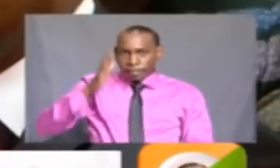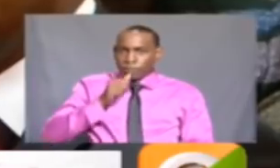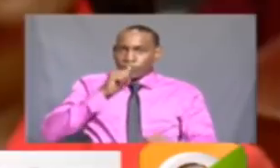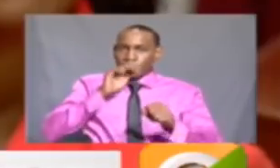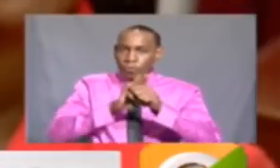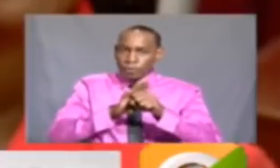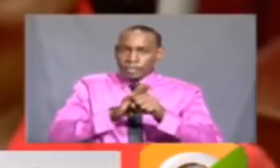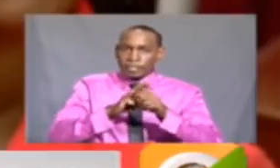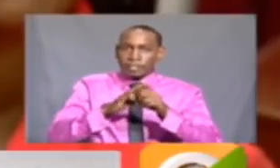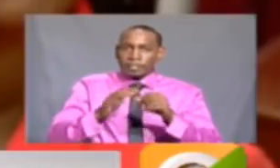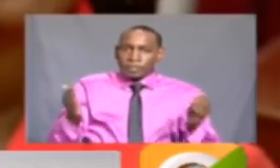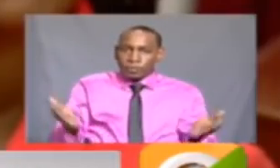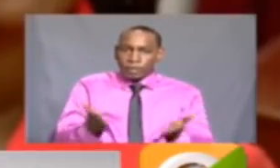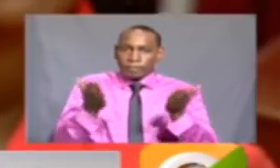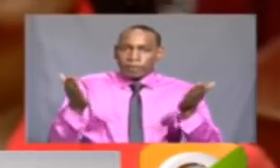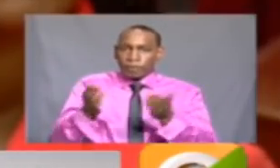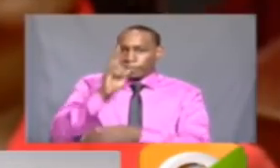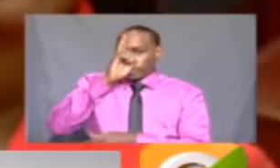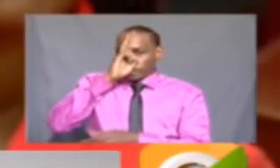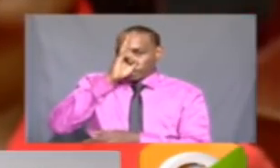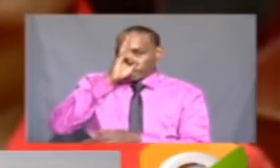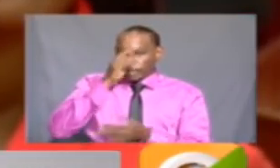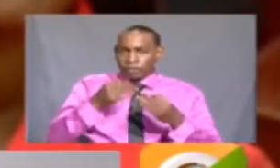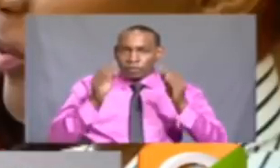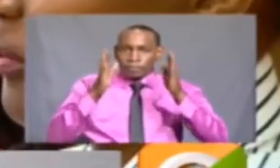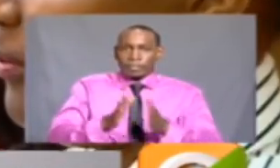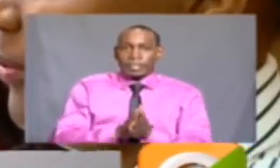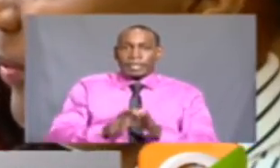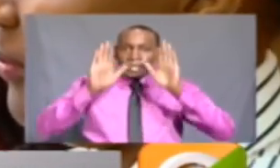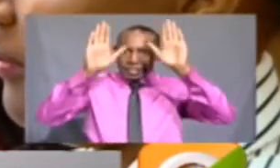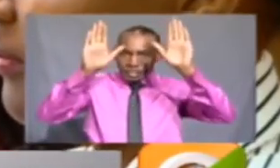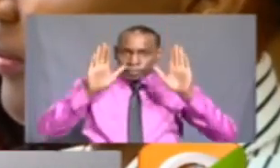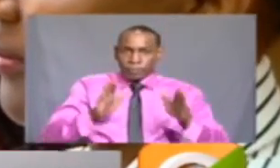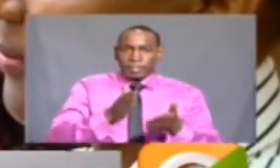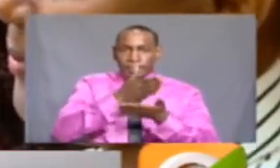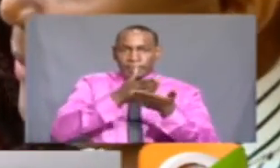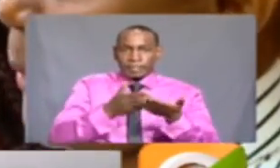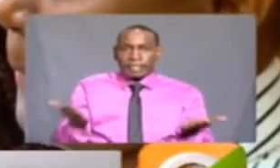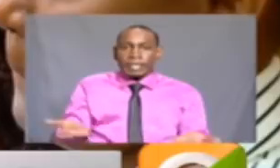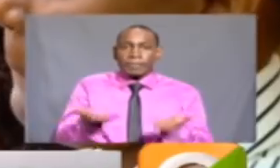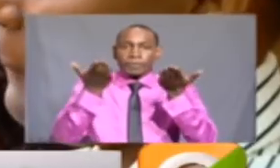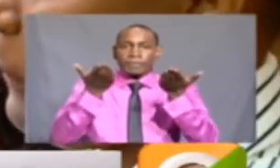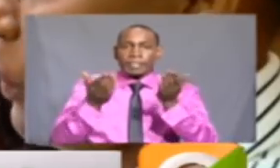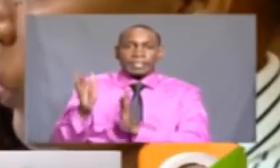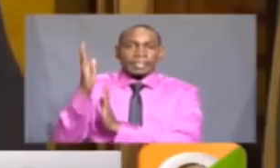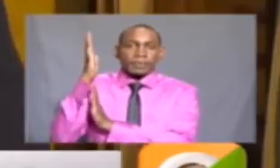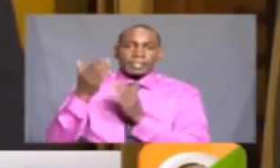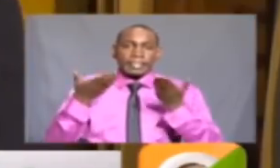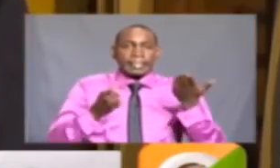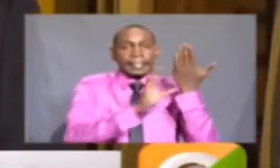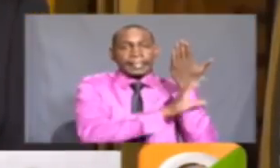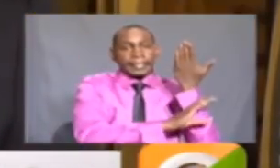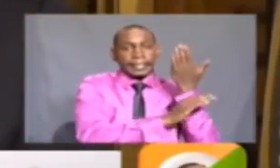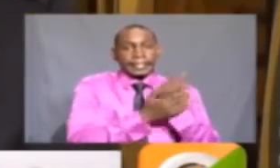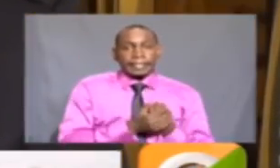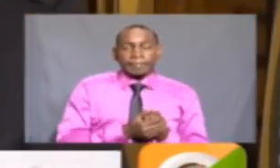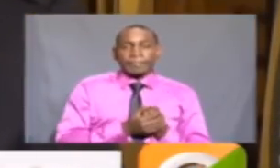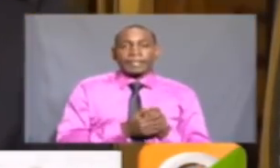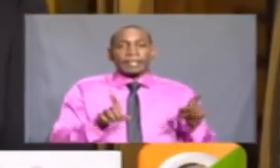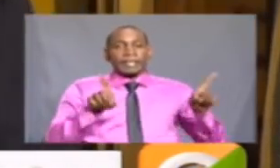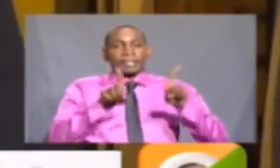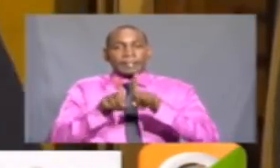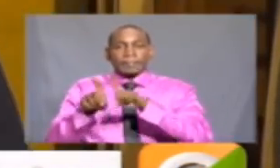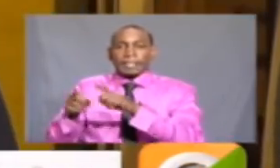to look into the welfare of police officers as a key component of improving security in the country. And also to engage